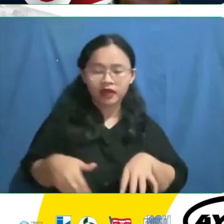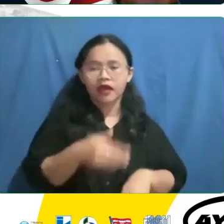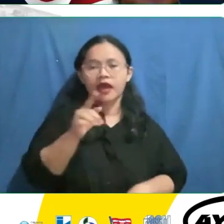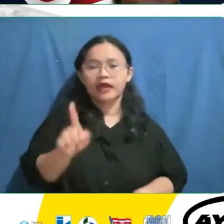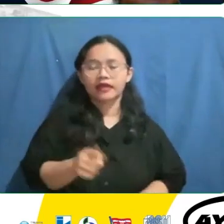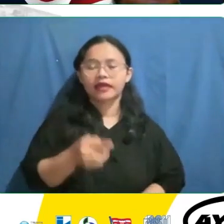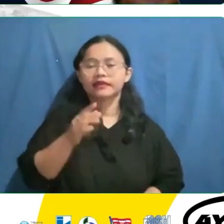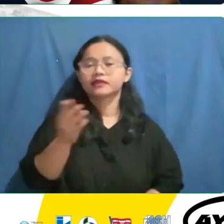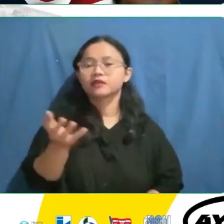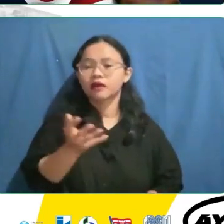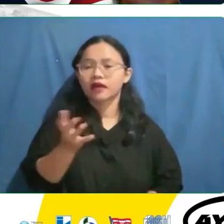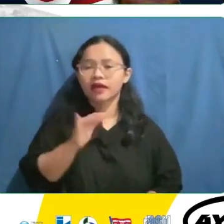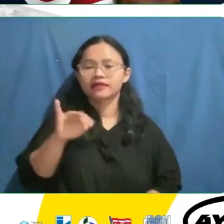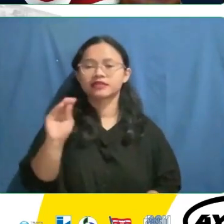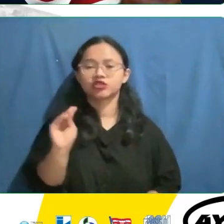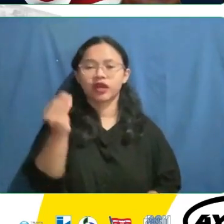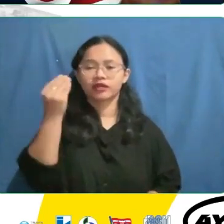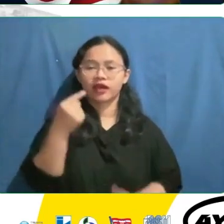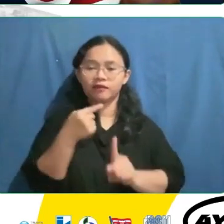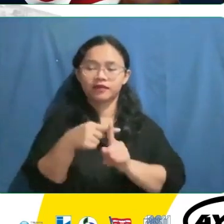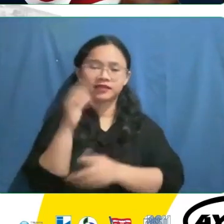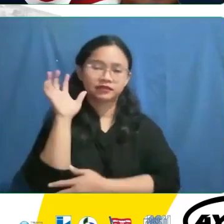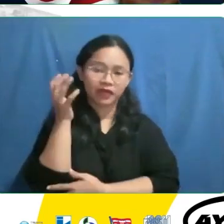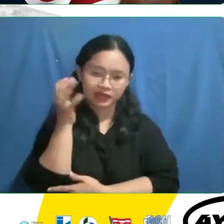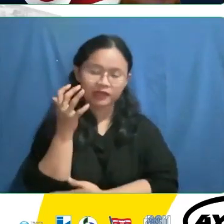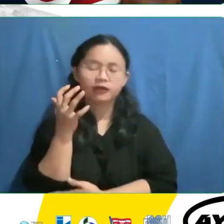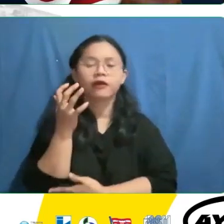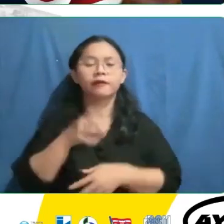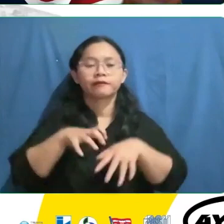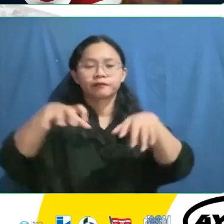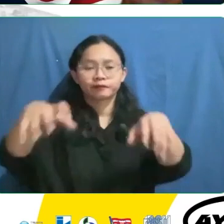and Banten, we can see that in 2011,